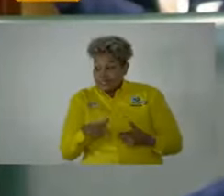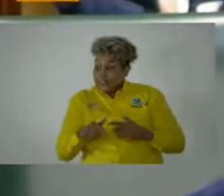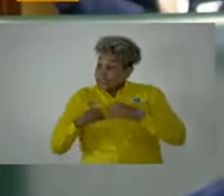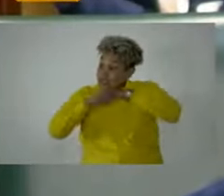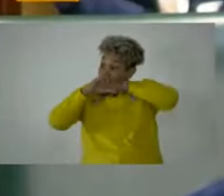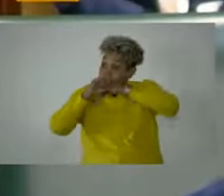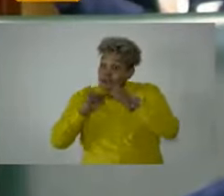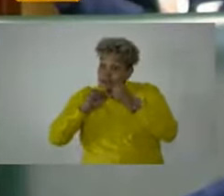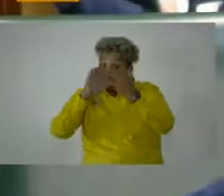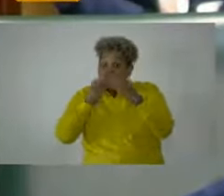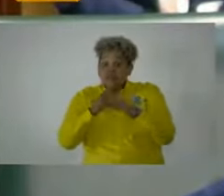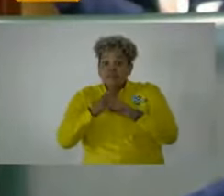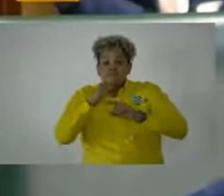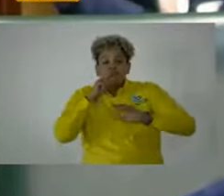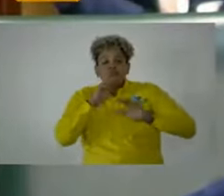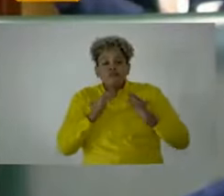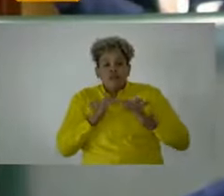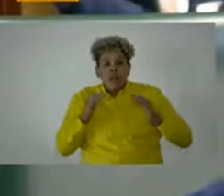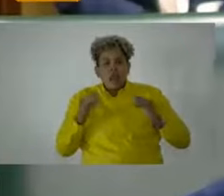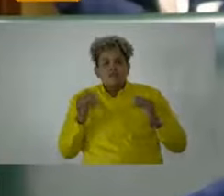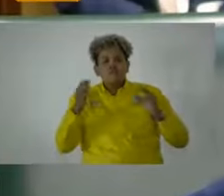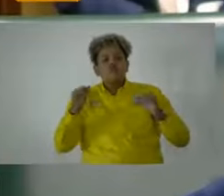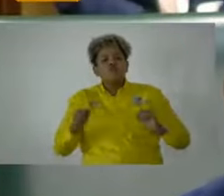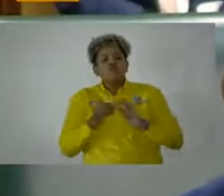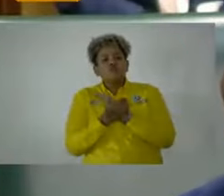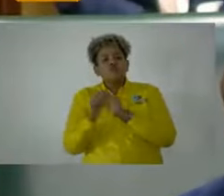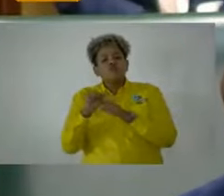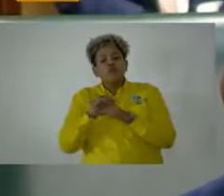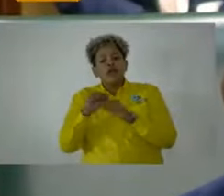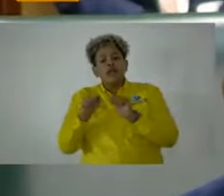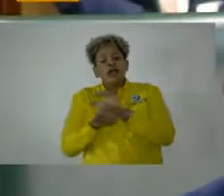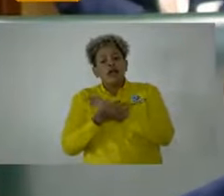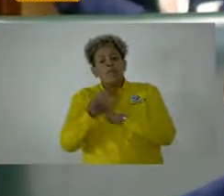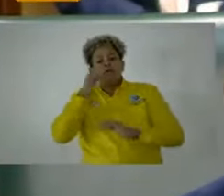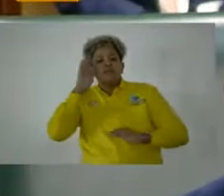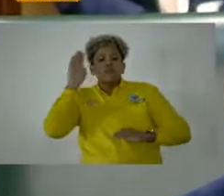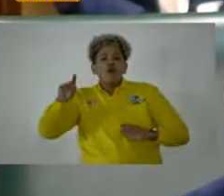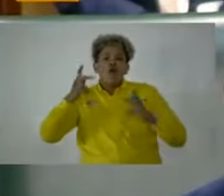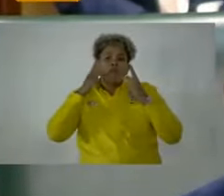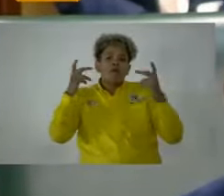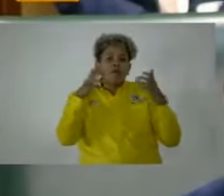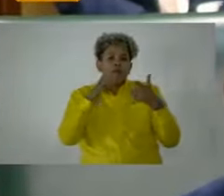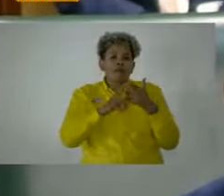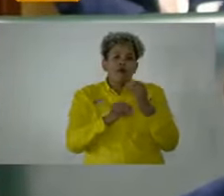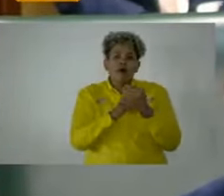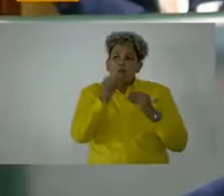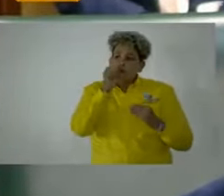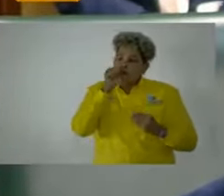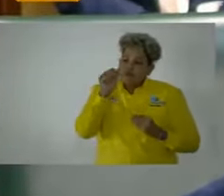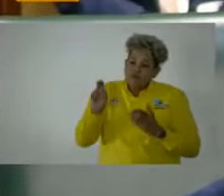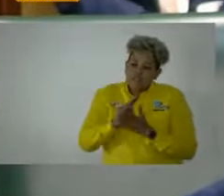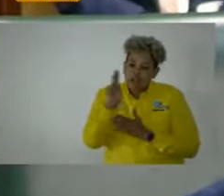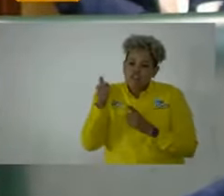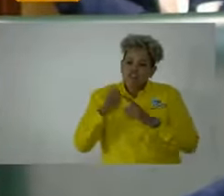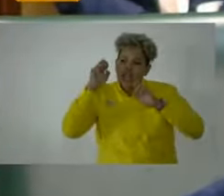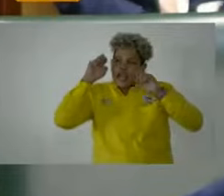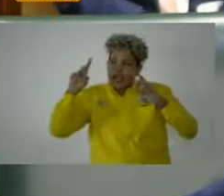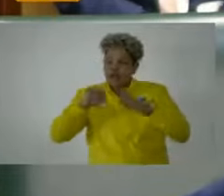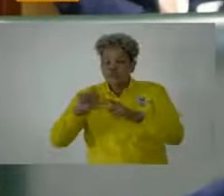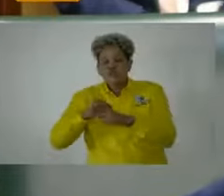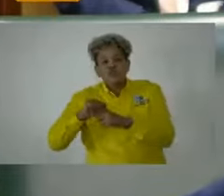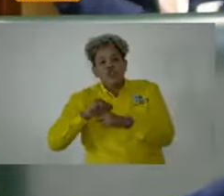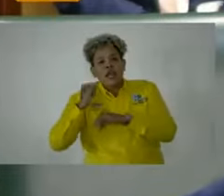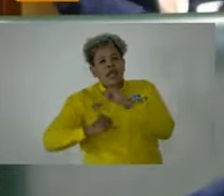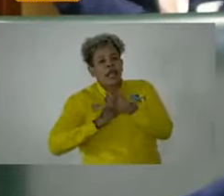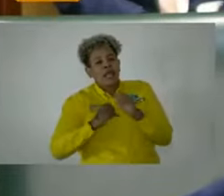market-driven approach leverages the training capacity of all of the public sector and private tertiary education and